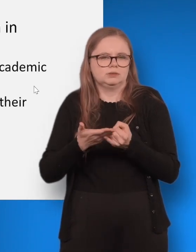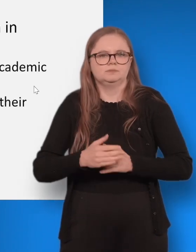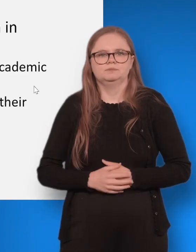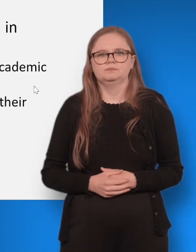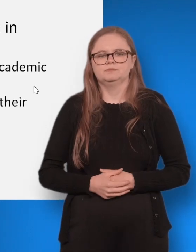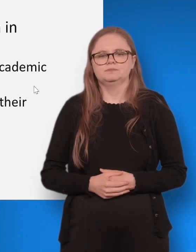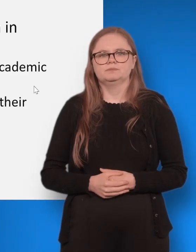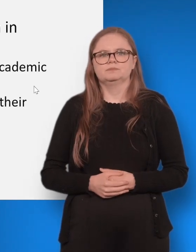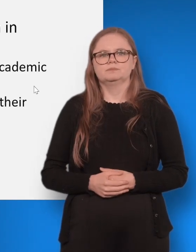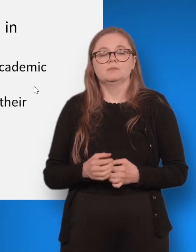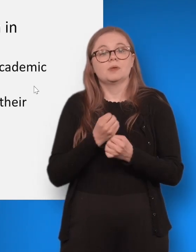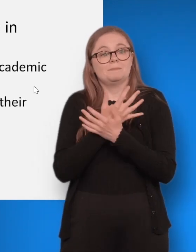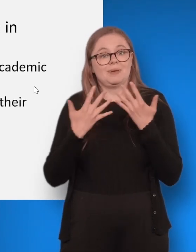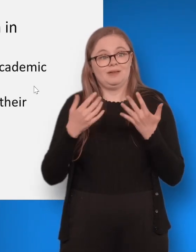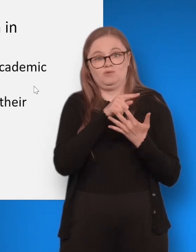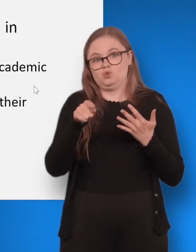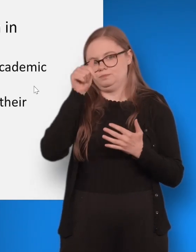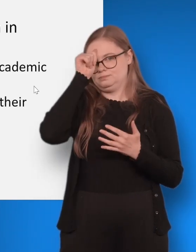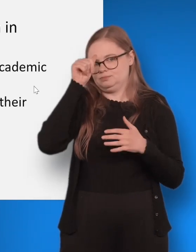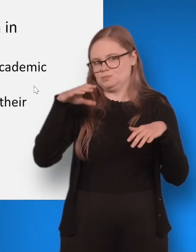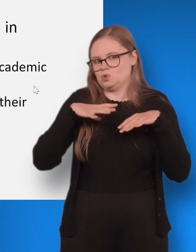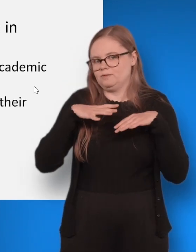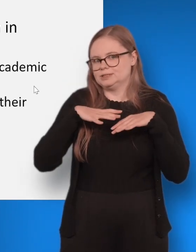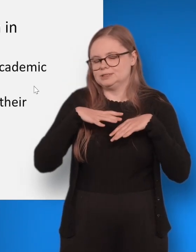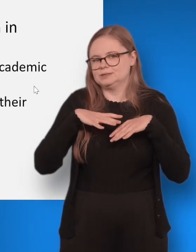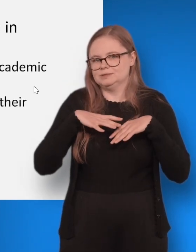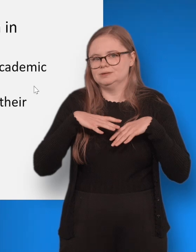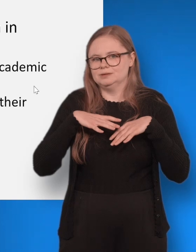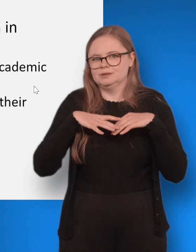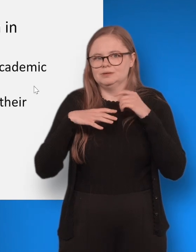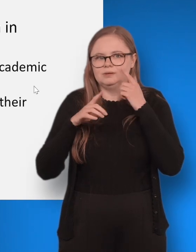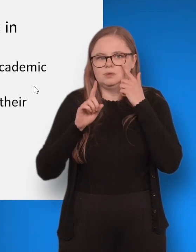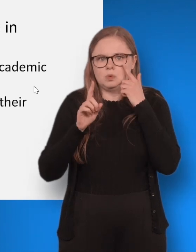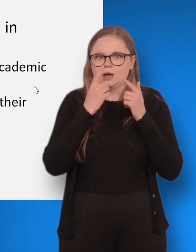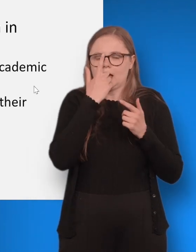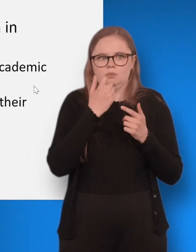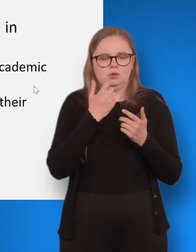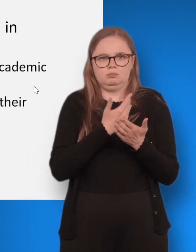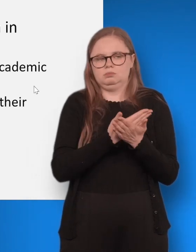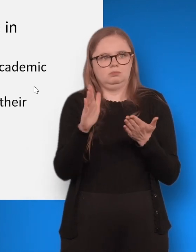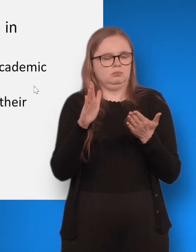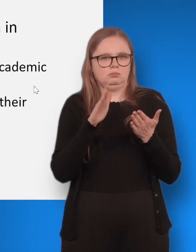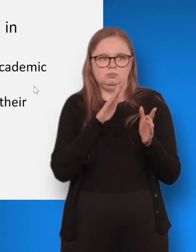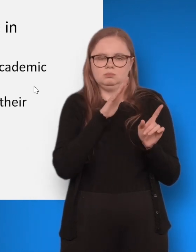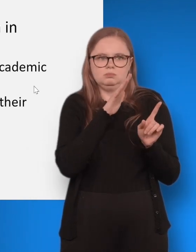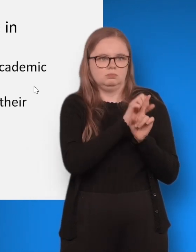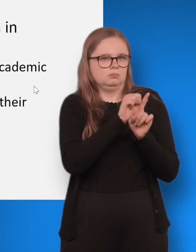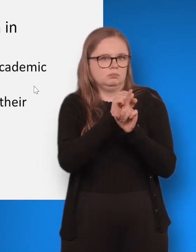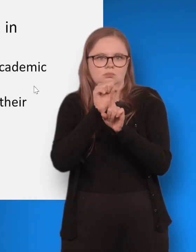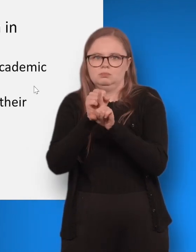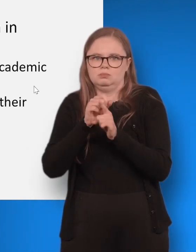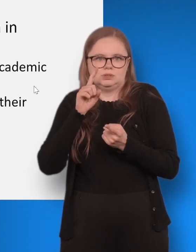So as many of you are aware, and it can be glaringly obvious depending on